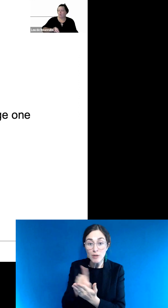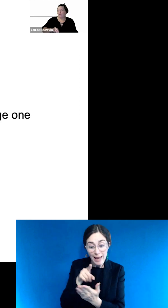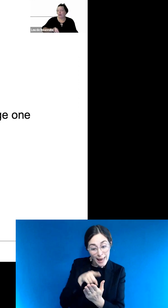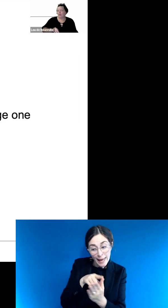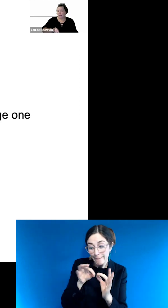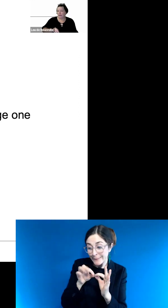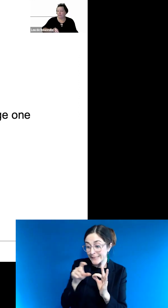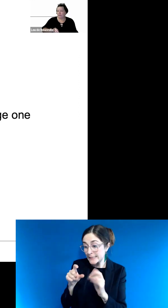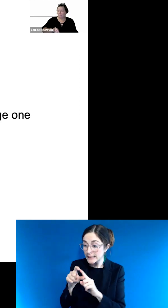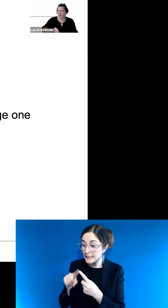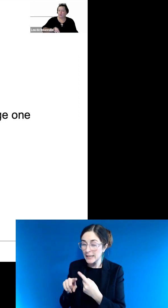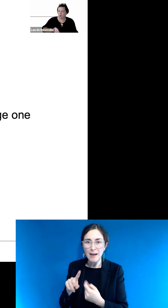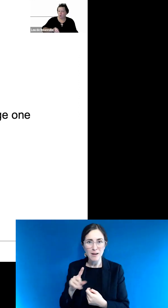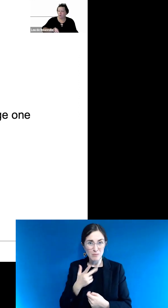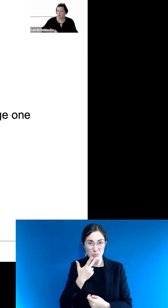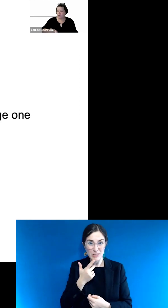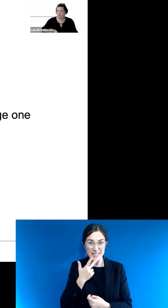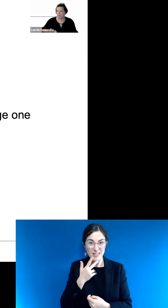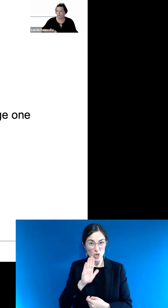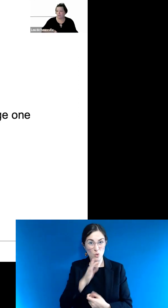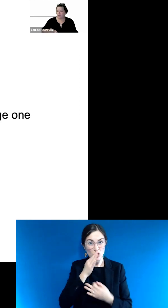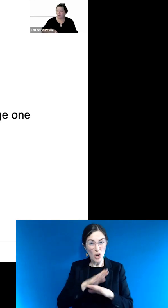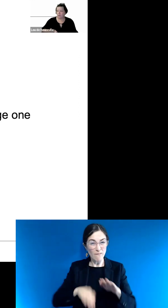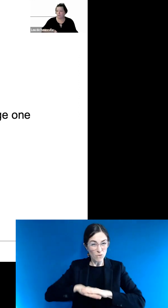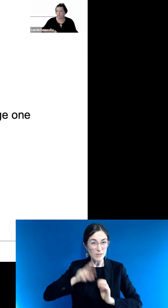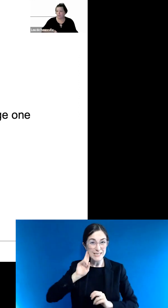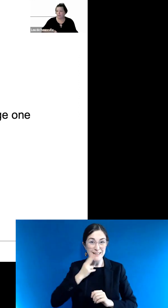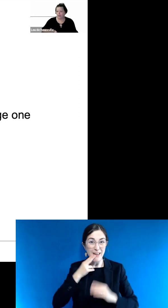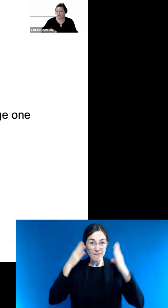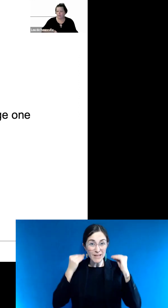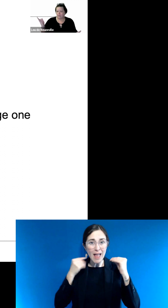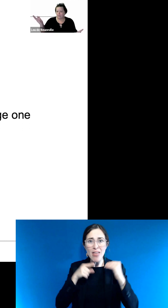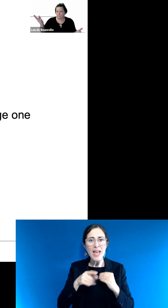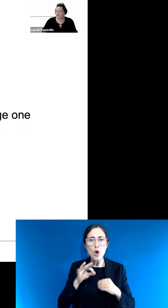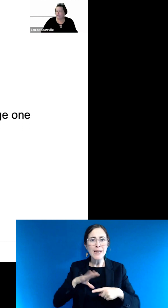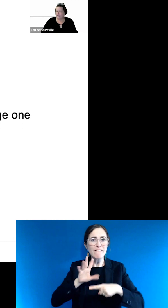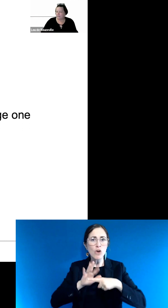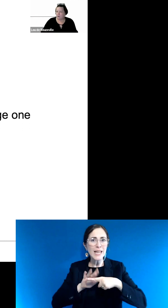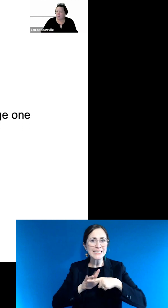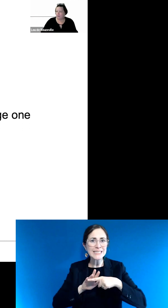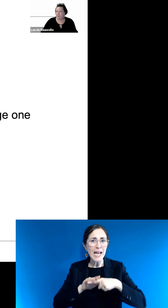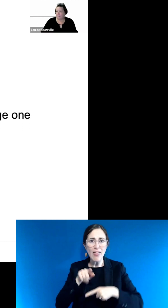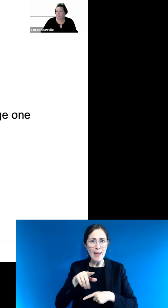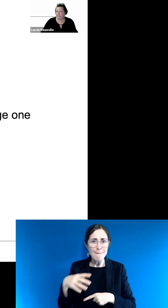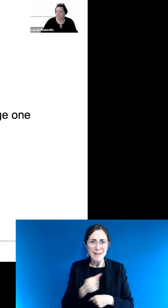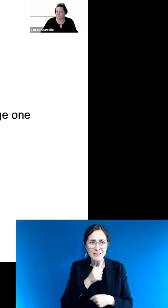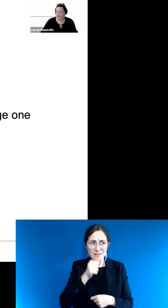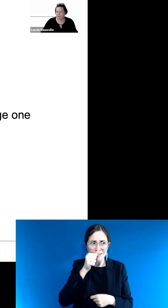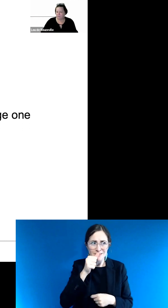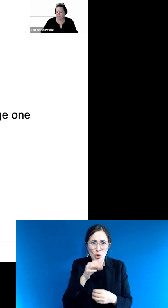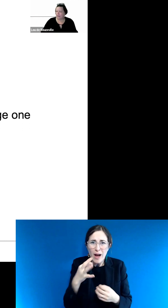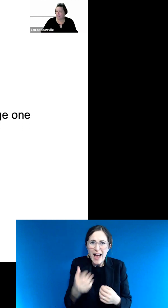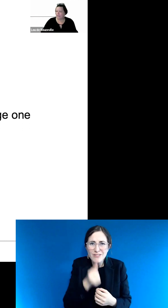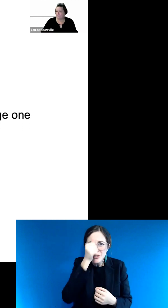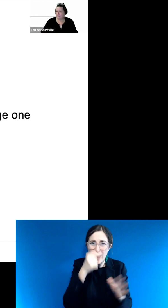child is profoundly deaf and not going to use phonics to learn to read and write, why do they need to know that B comes after A